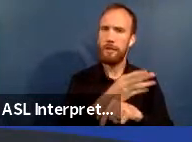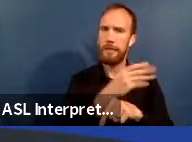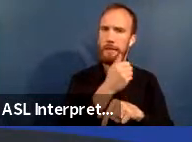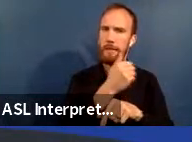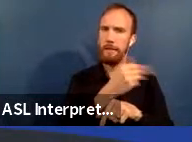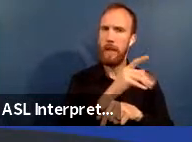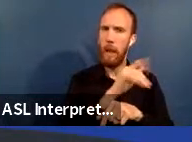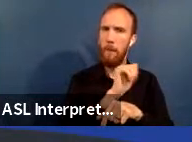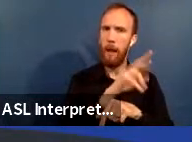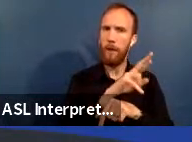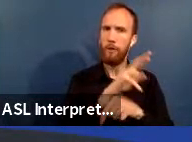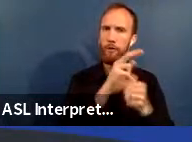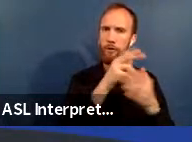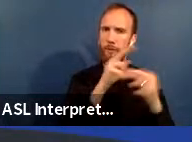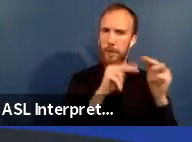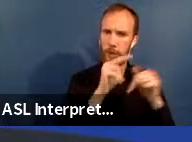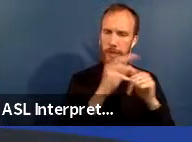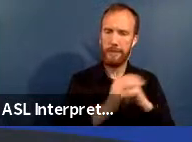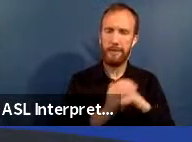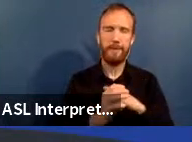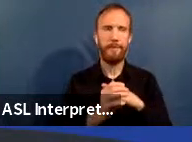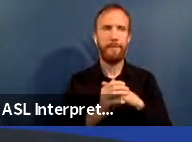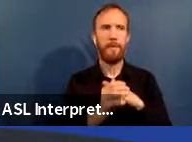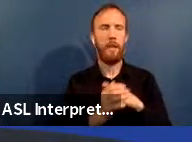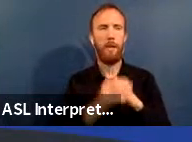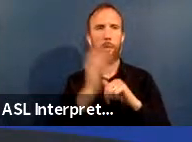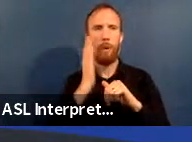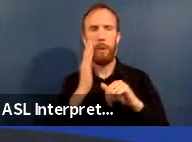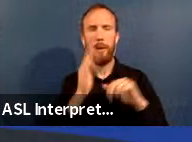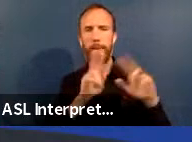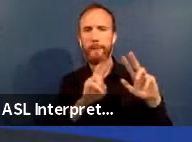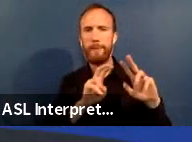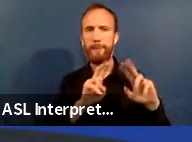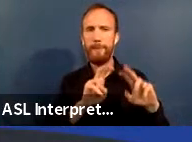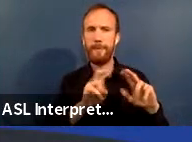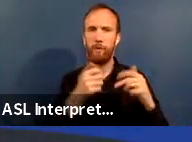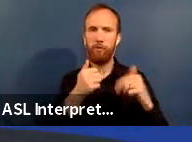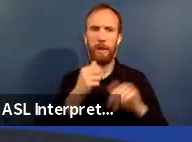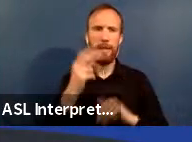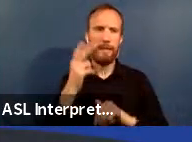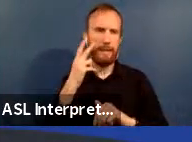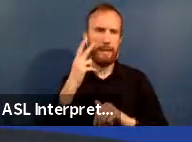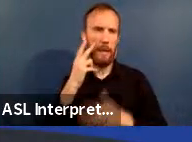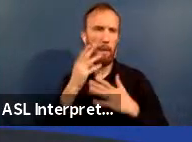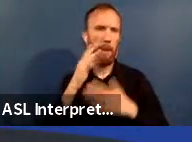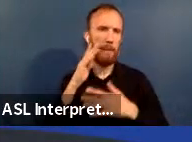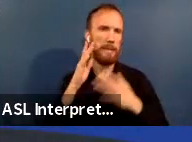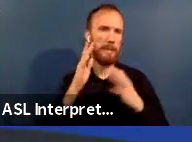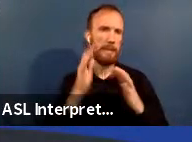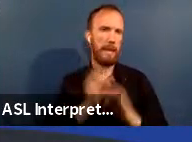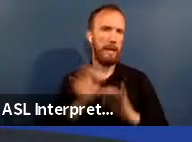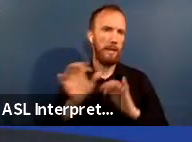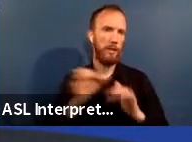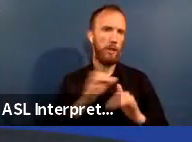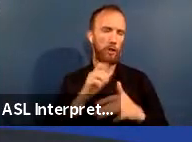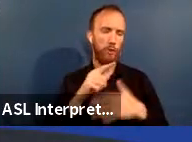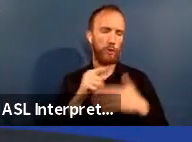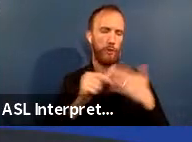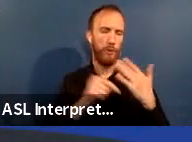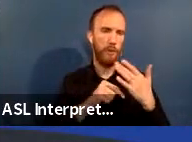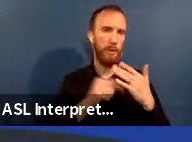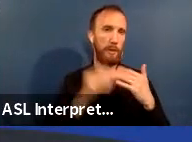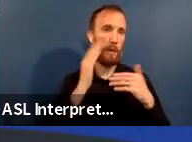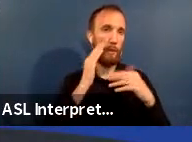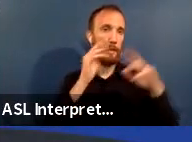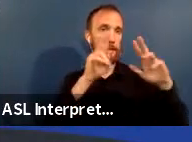would review each campus for the following potential actions. So we assessing the age